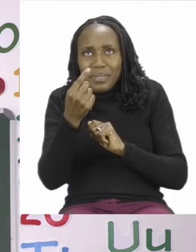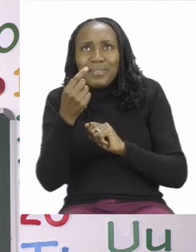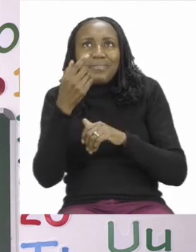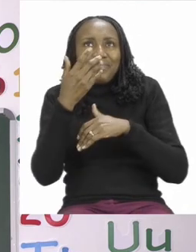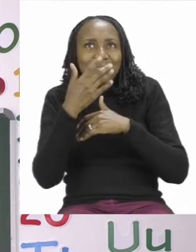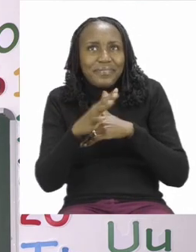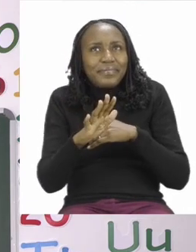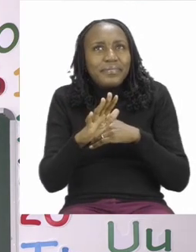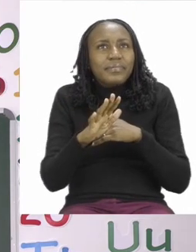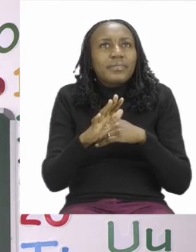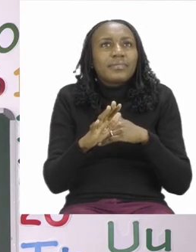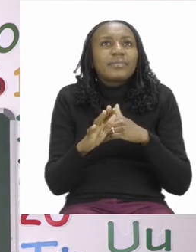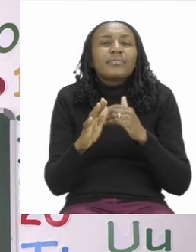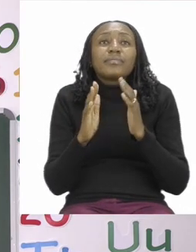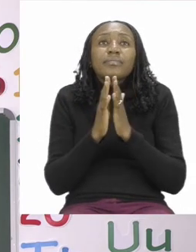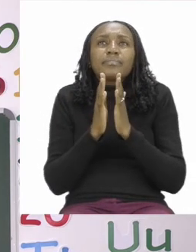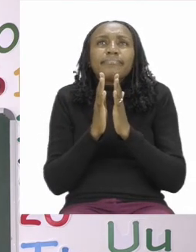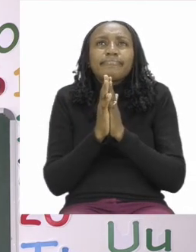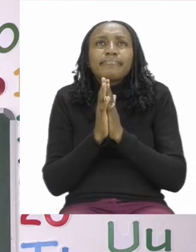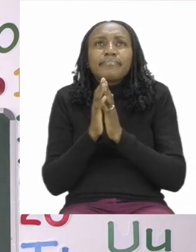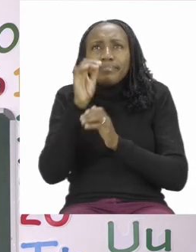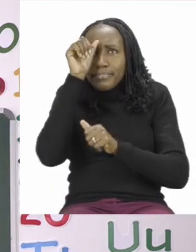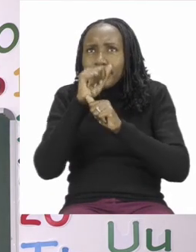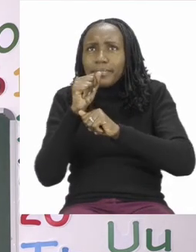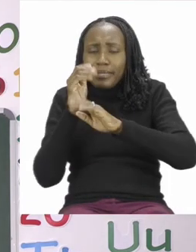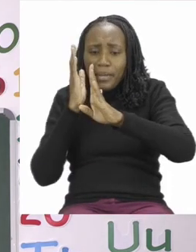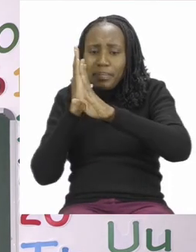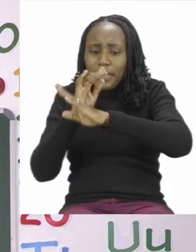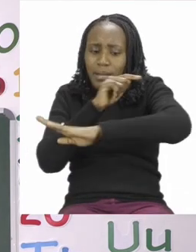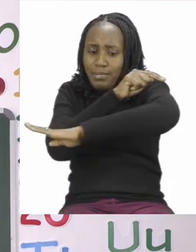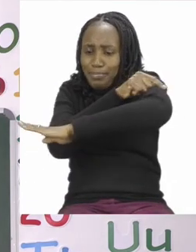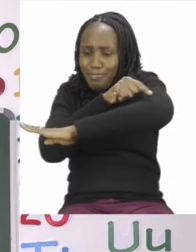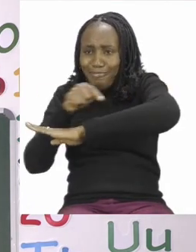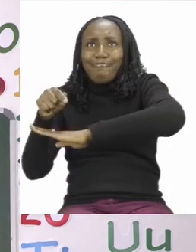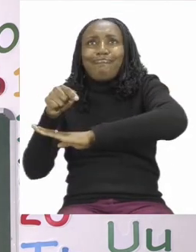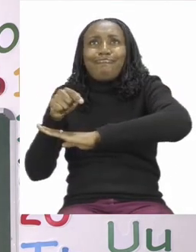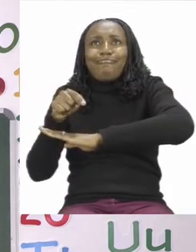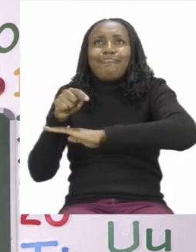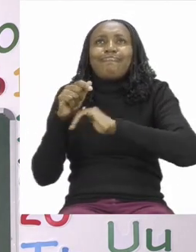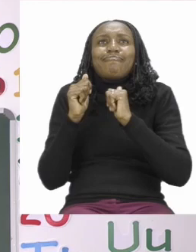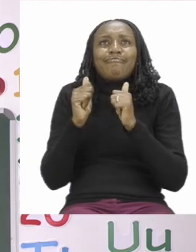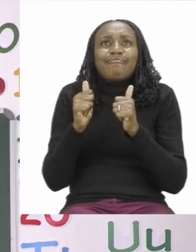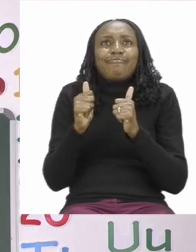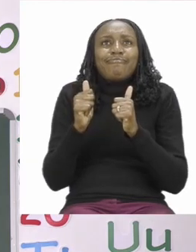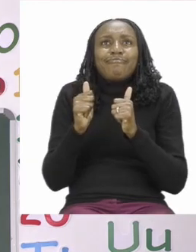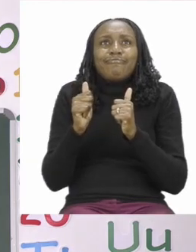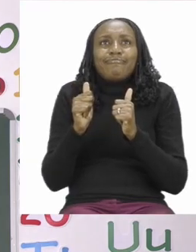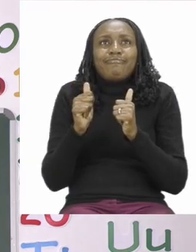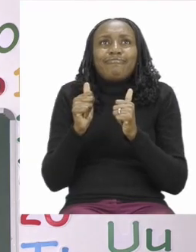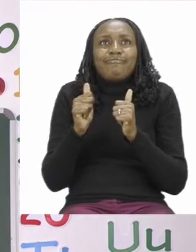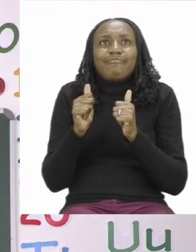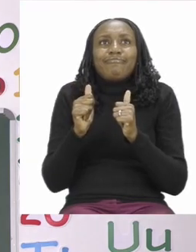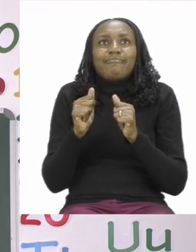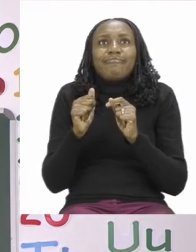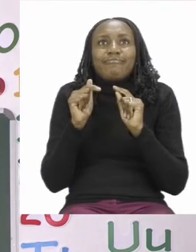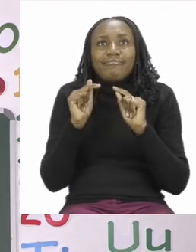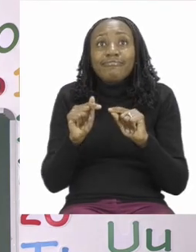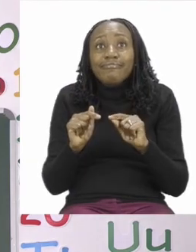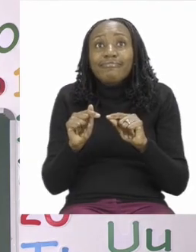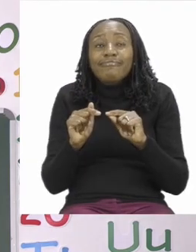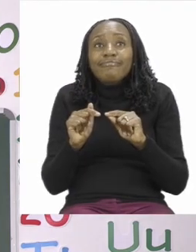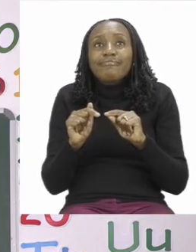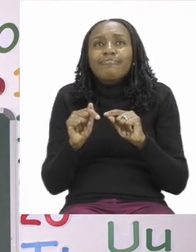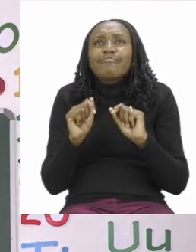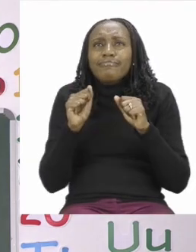to make the lines straight with your ruler. Then the next part, they've asked you to measure the